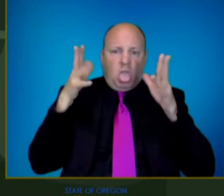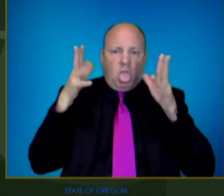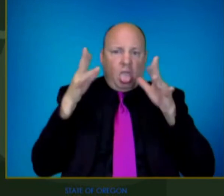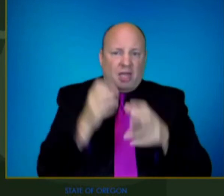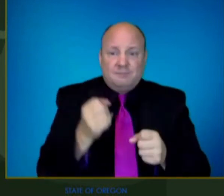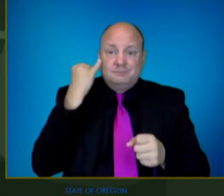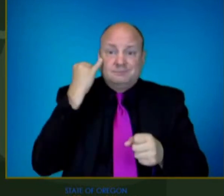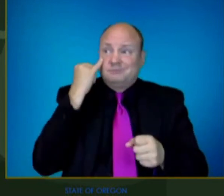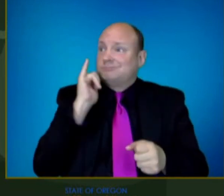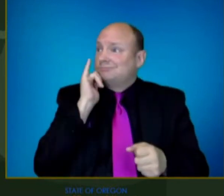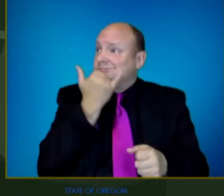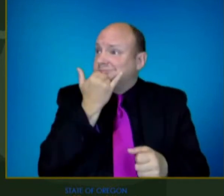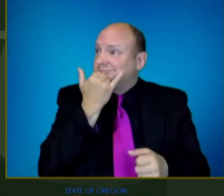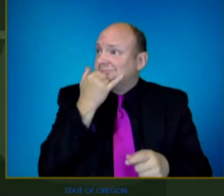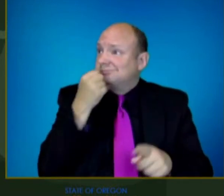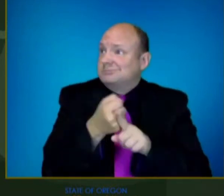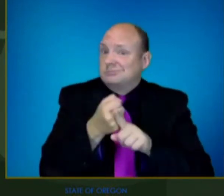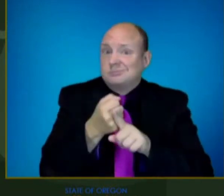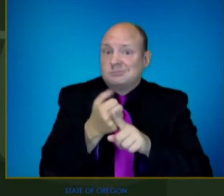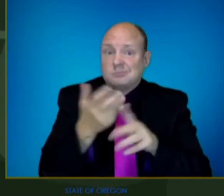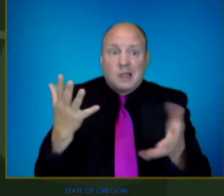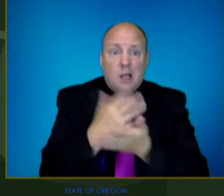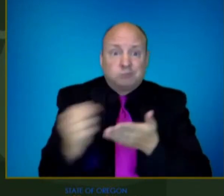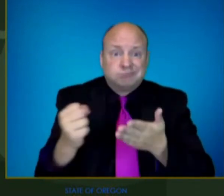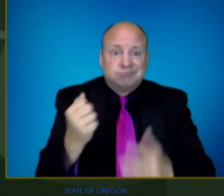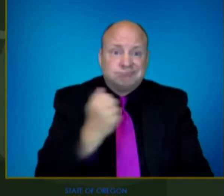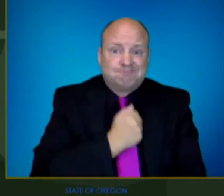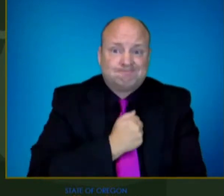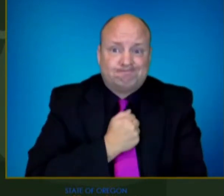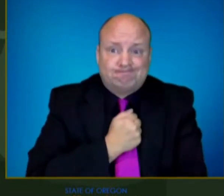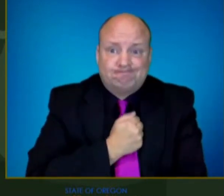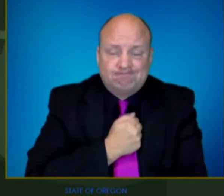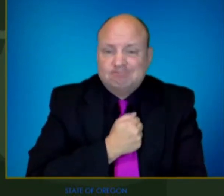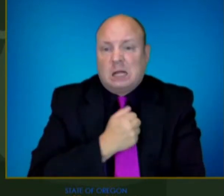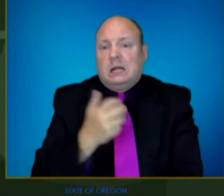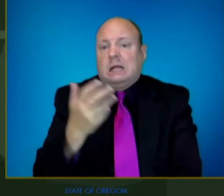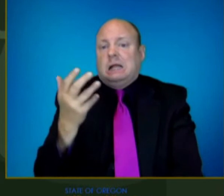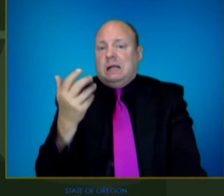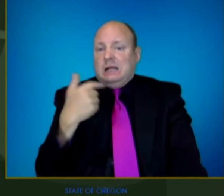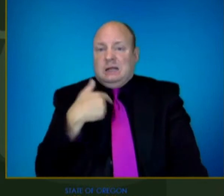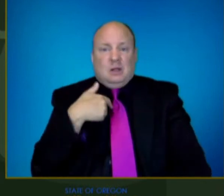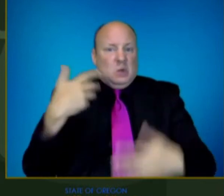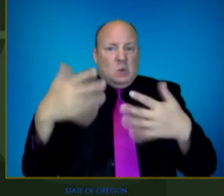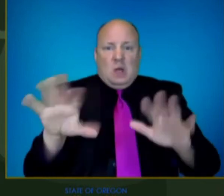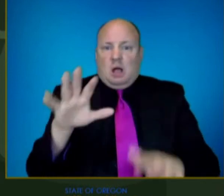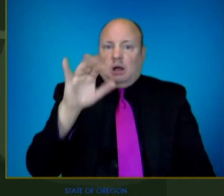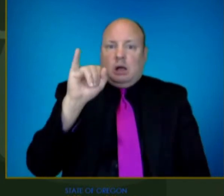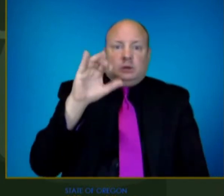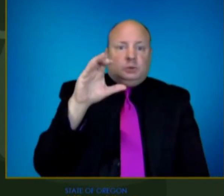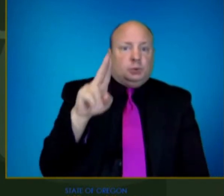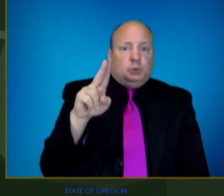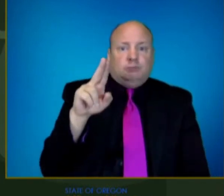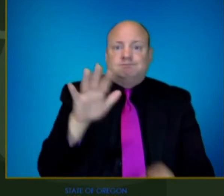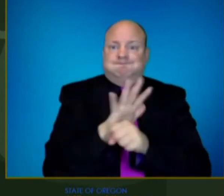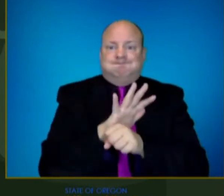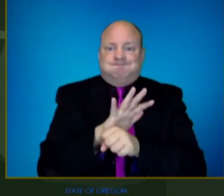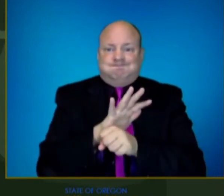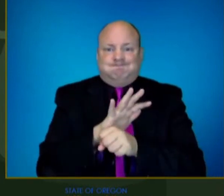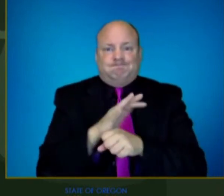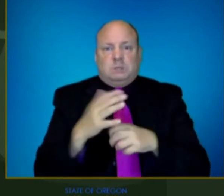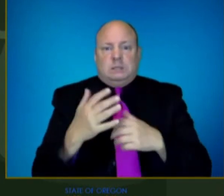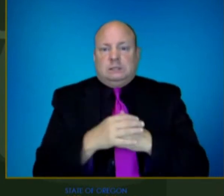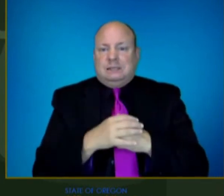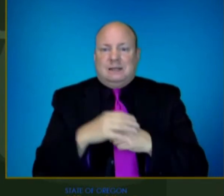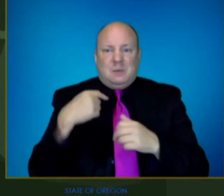emergencies. None of us expect we'll want an ICU bed today, but we all expect them to be there if